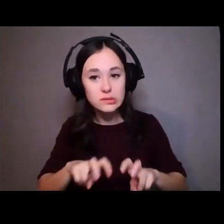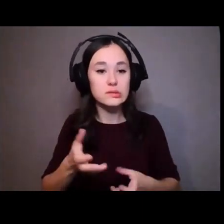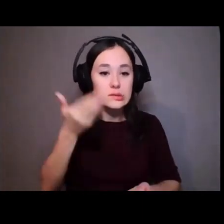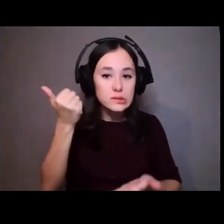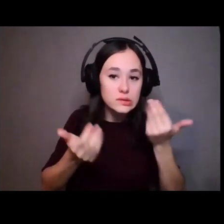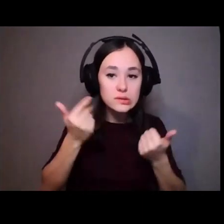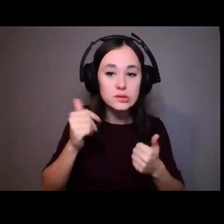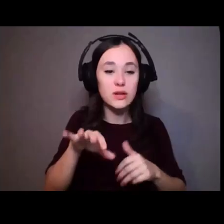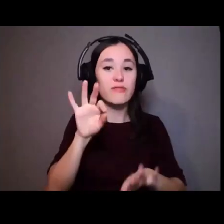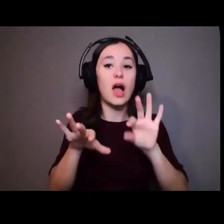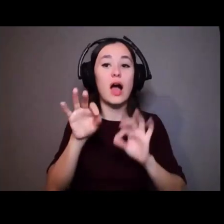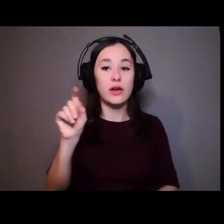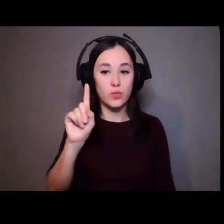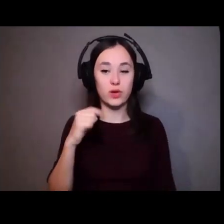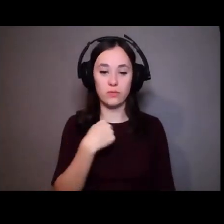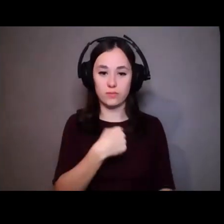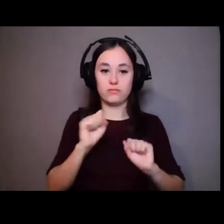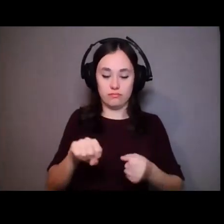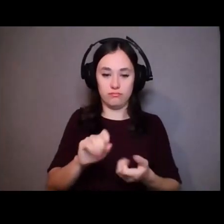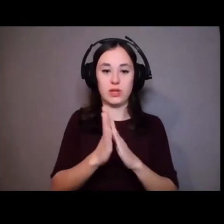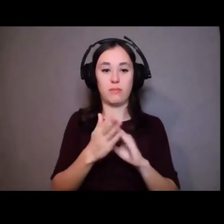further efficiency. Next slide, please.